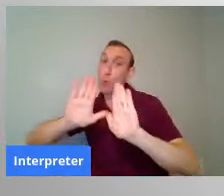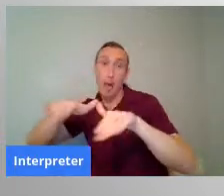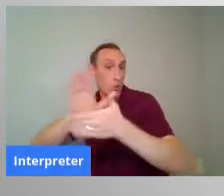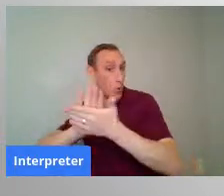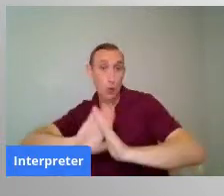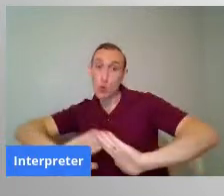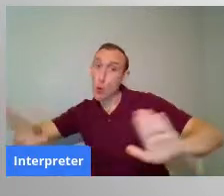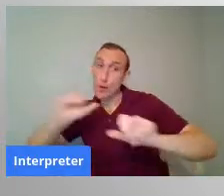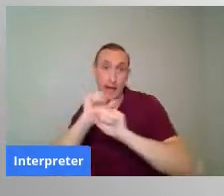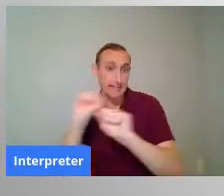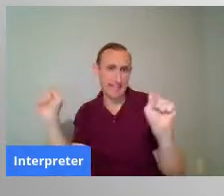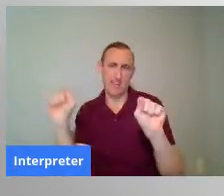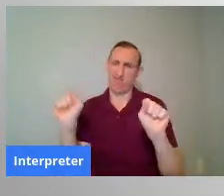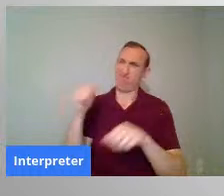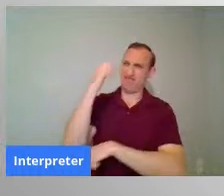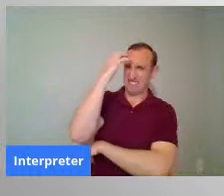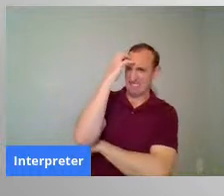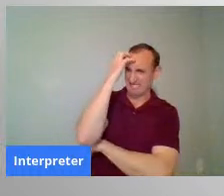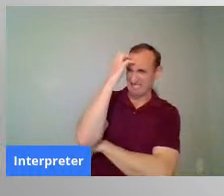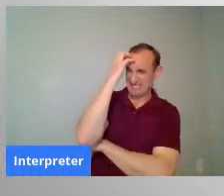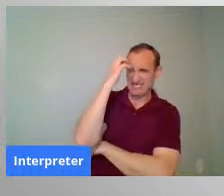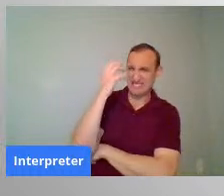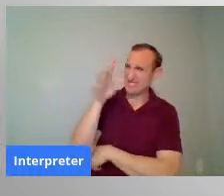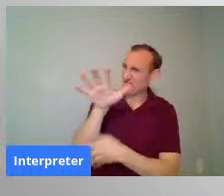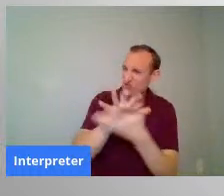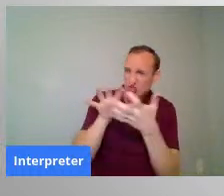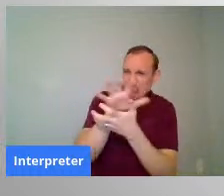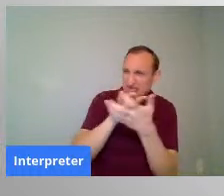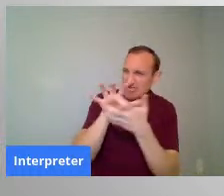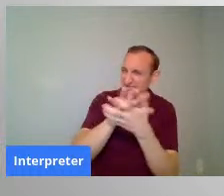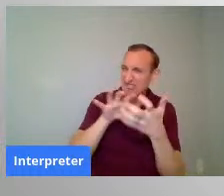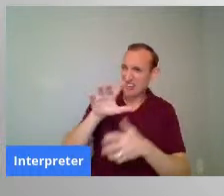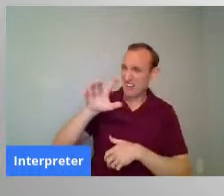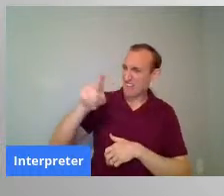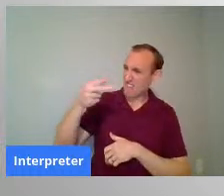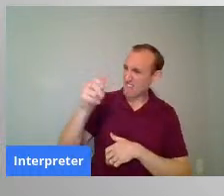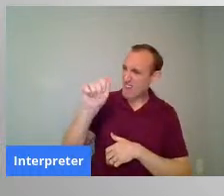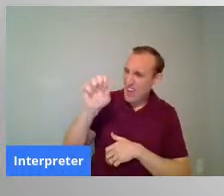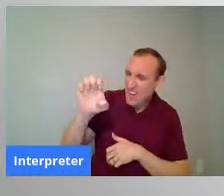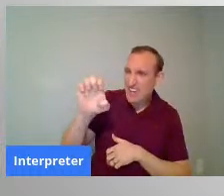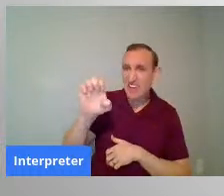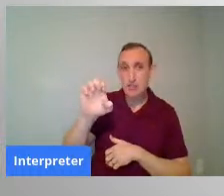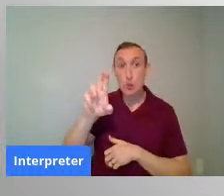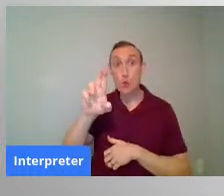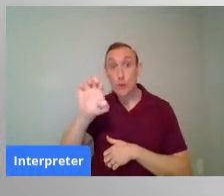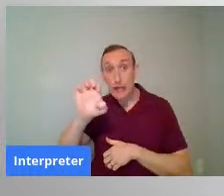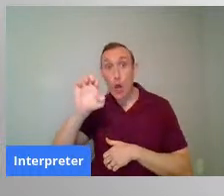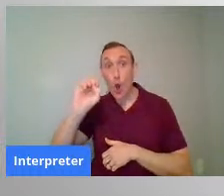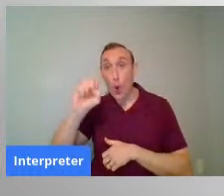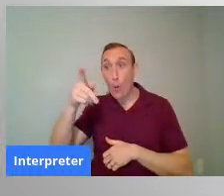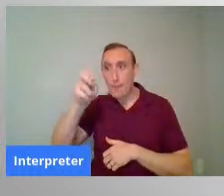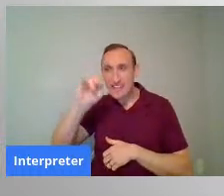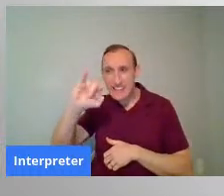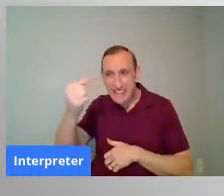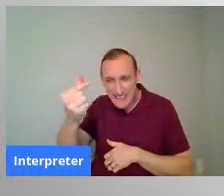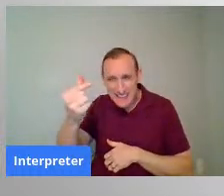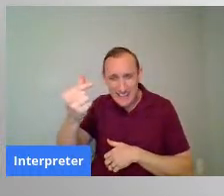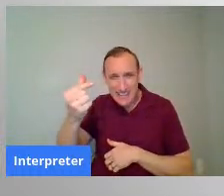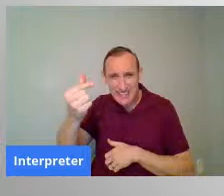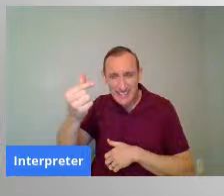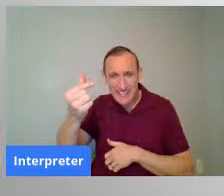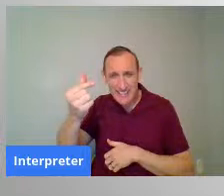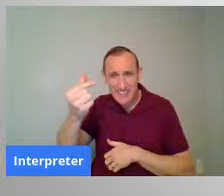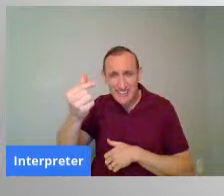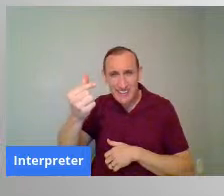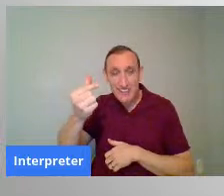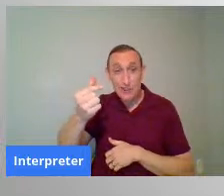right way. And so this phased in reopening kind of elongating the timeline for middle and high